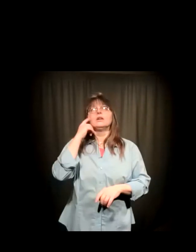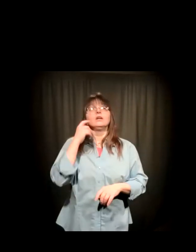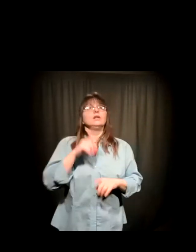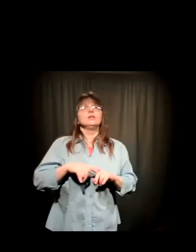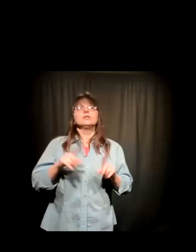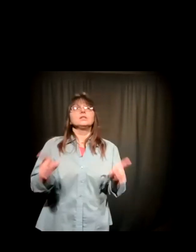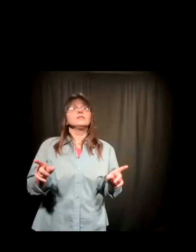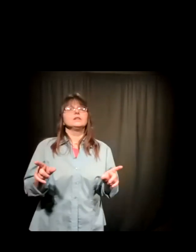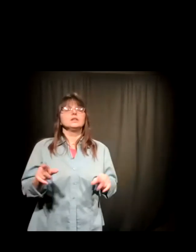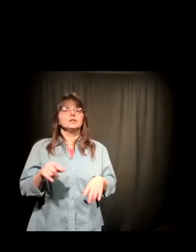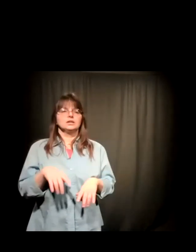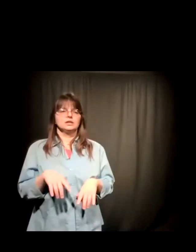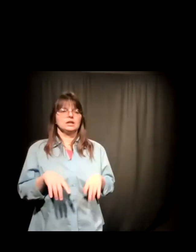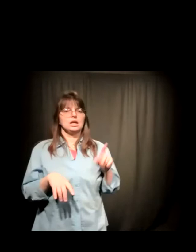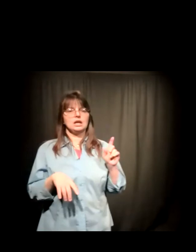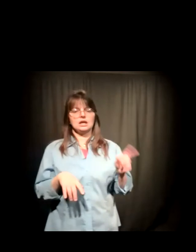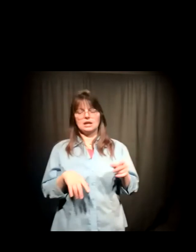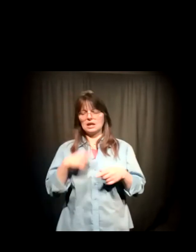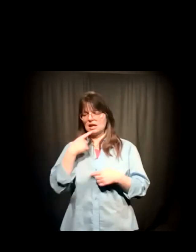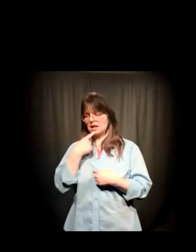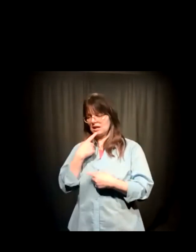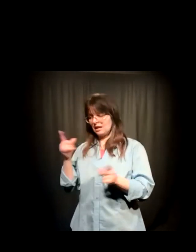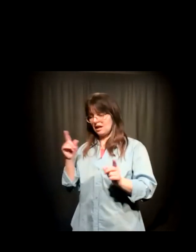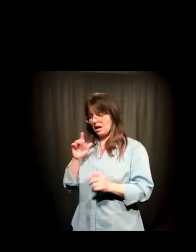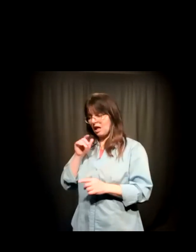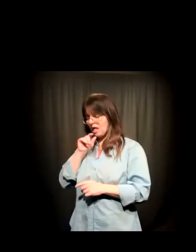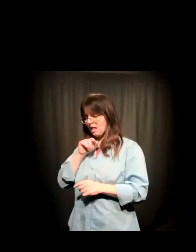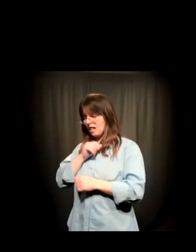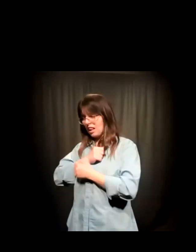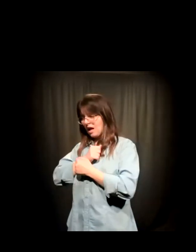This is a letter where he confesses his love to her.